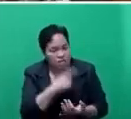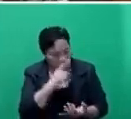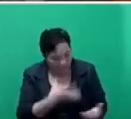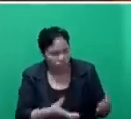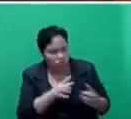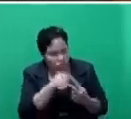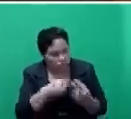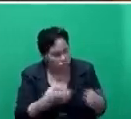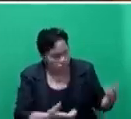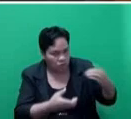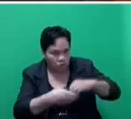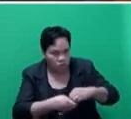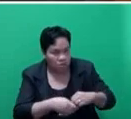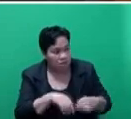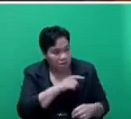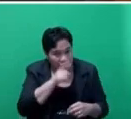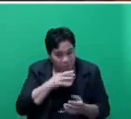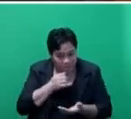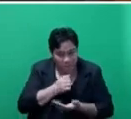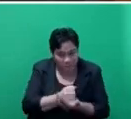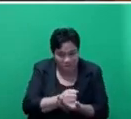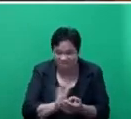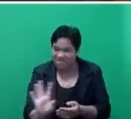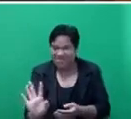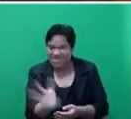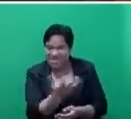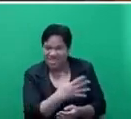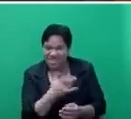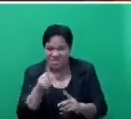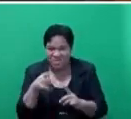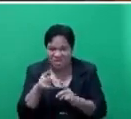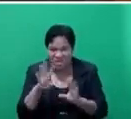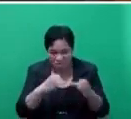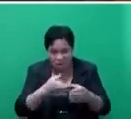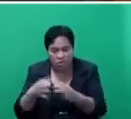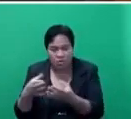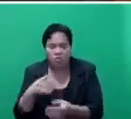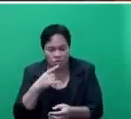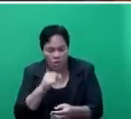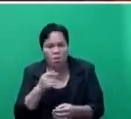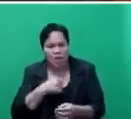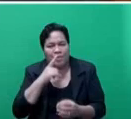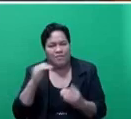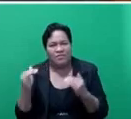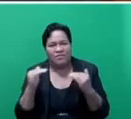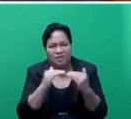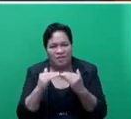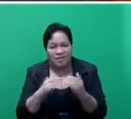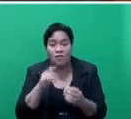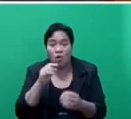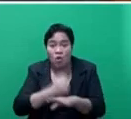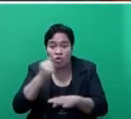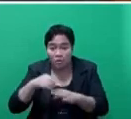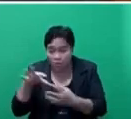they need their political parties so that we can get the governments of the people, by the people,